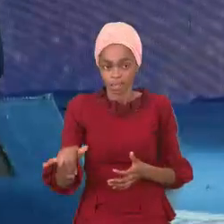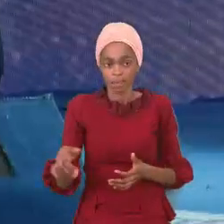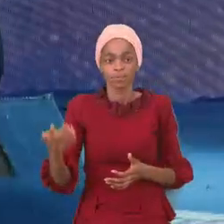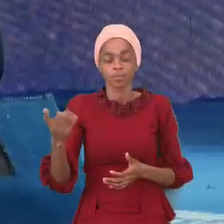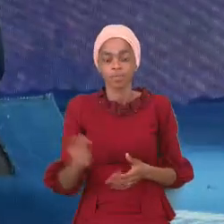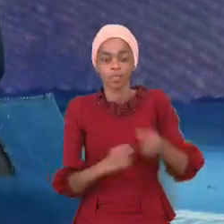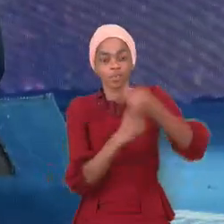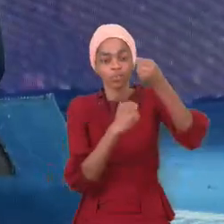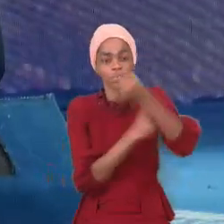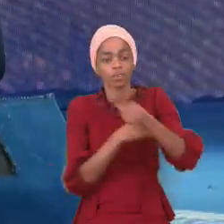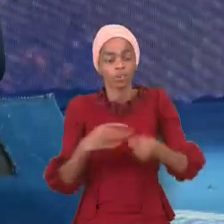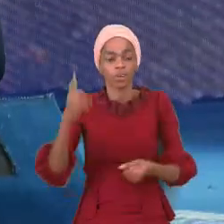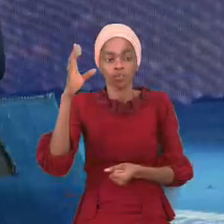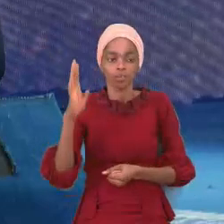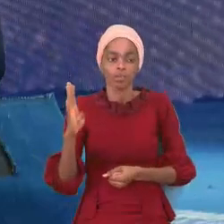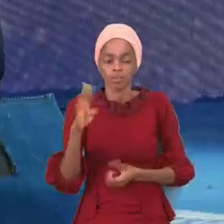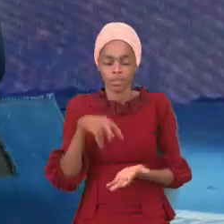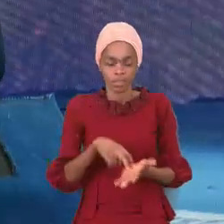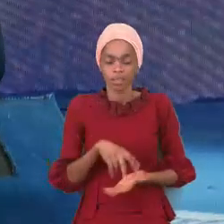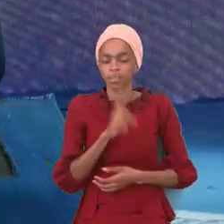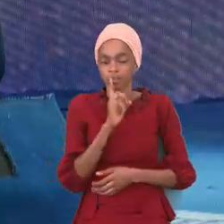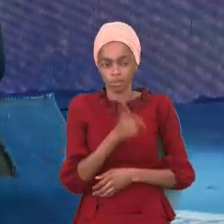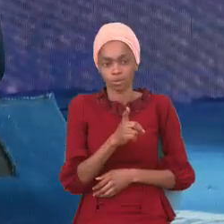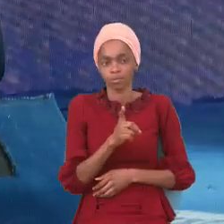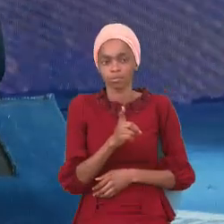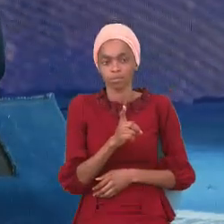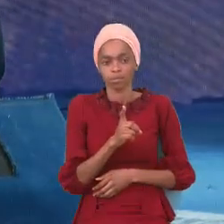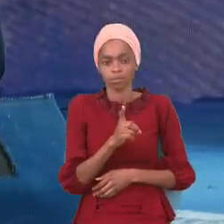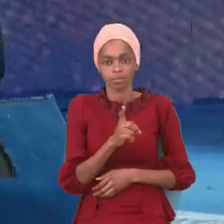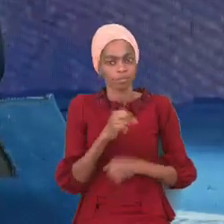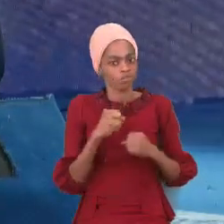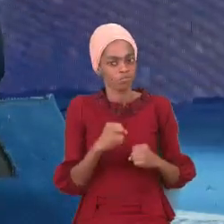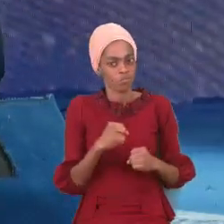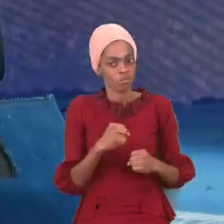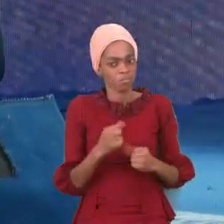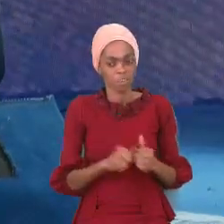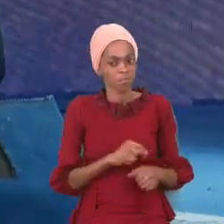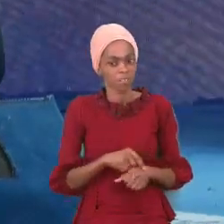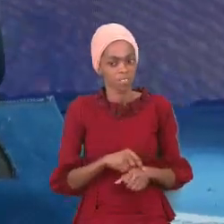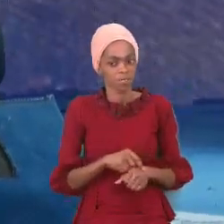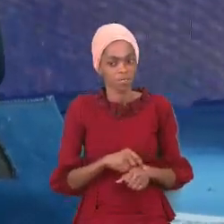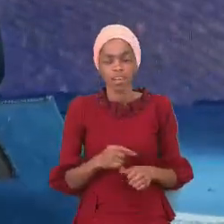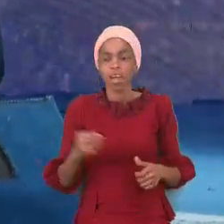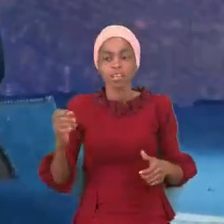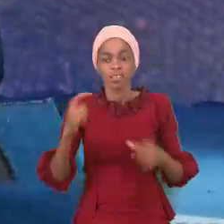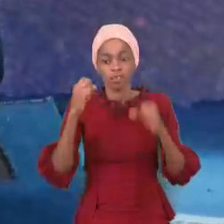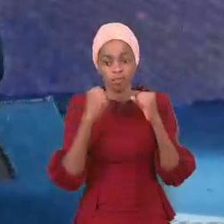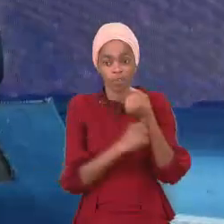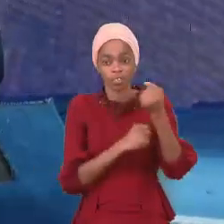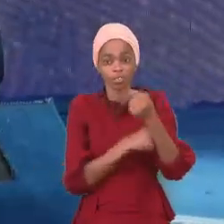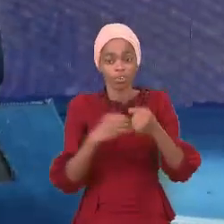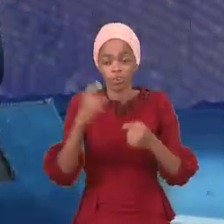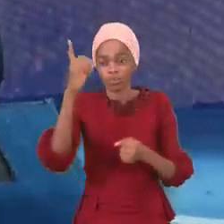the foundation of God standeth sure. Every day, The foundation of God